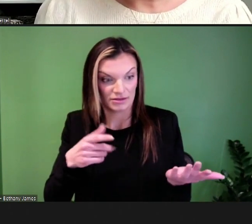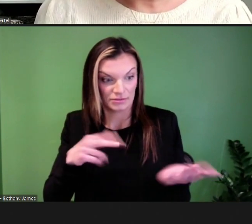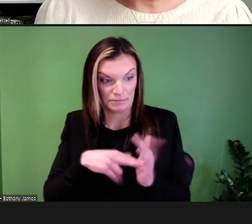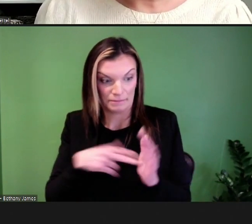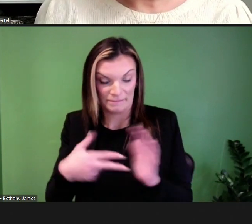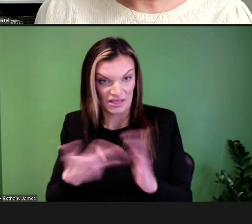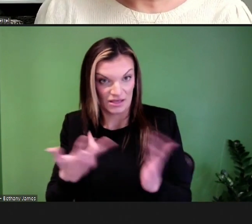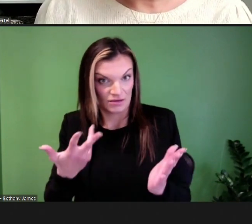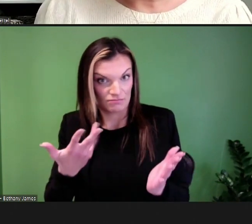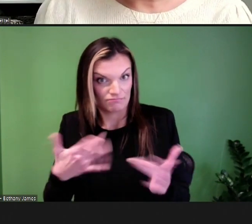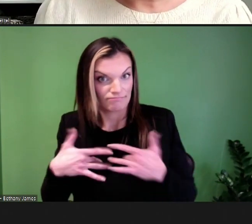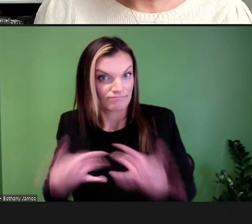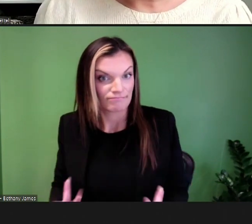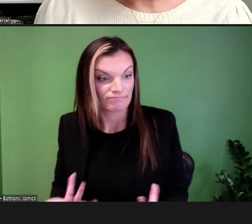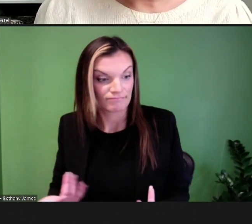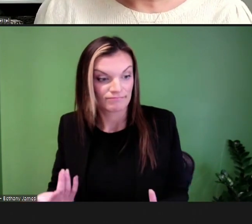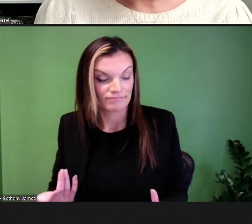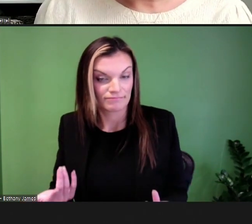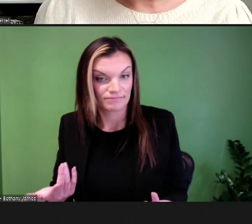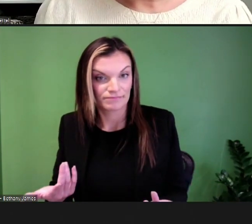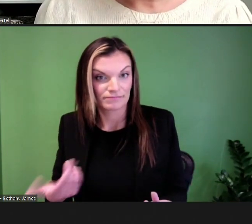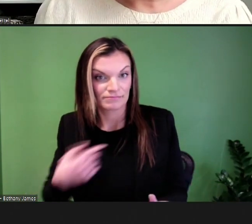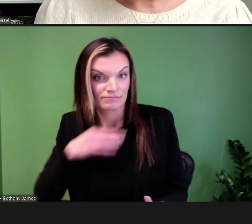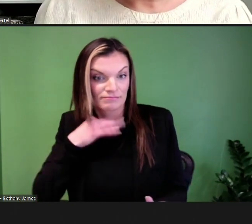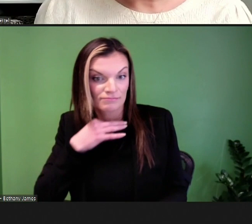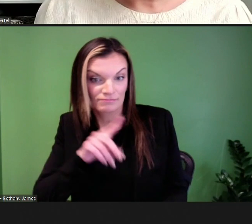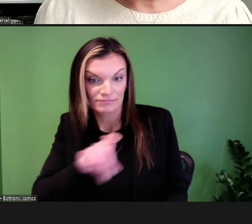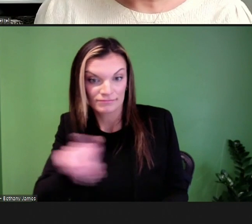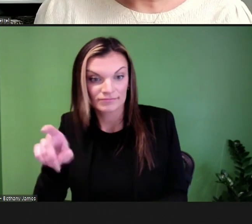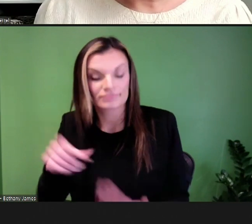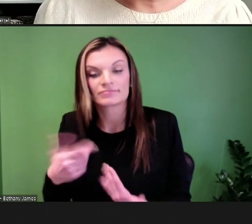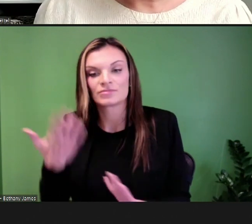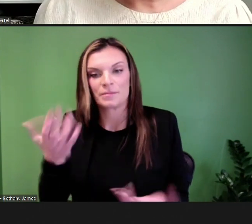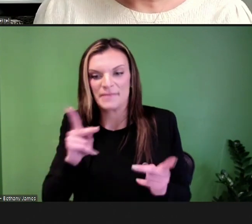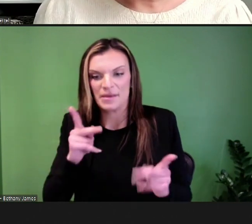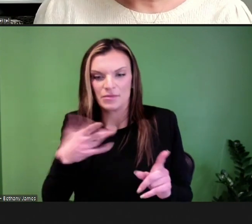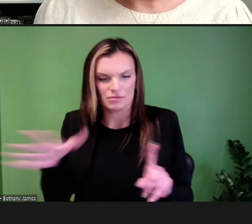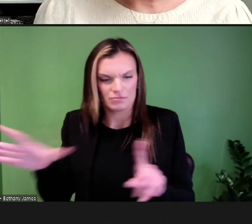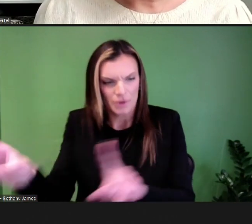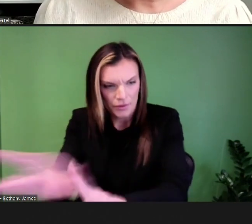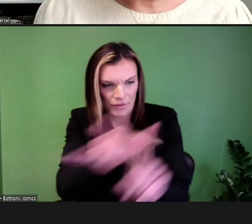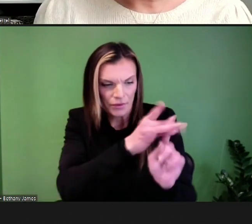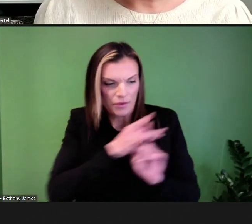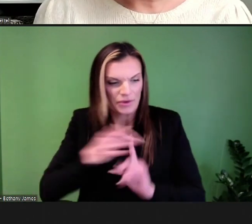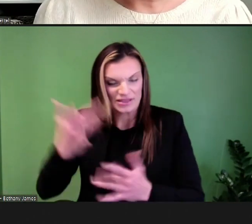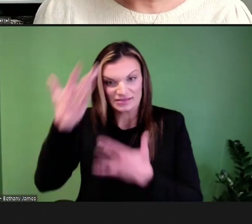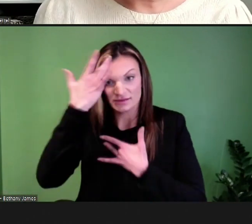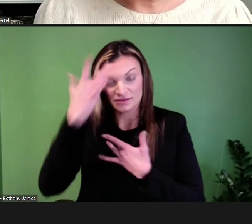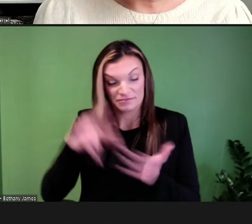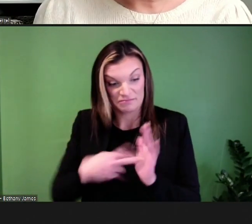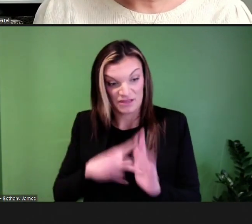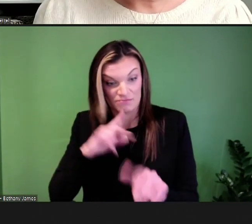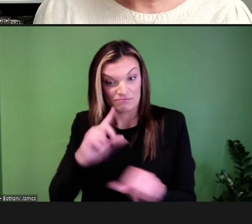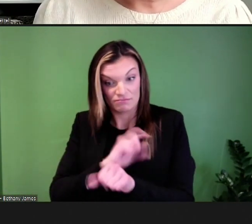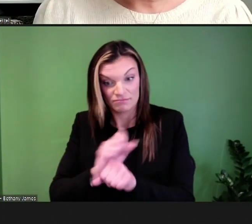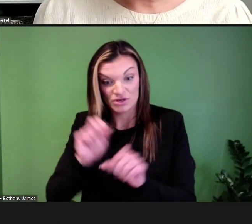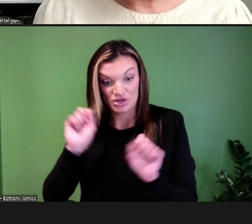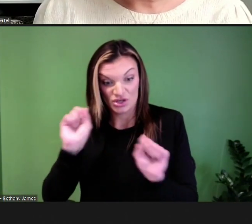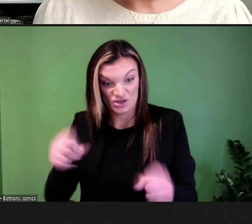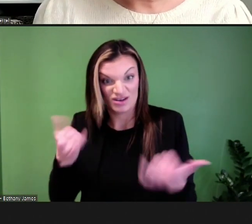this specifically. With so many people getting infected, could we be headed toward an endemic